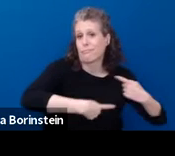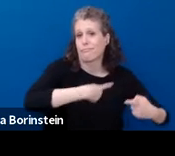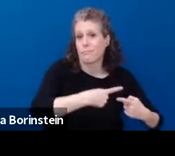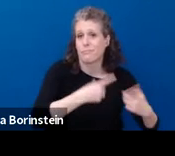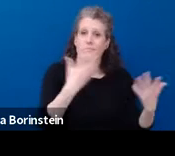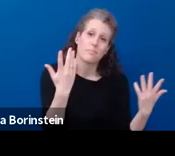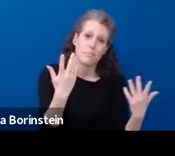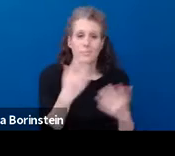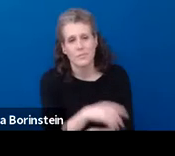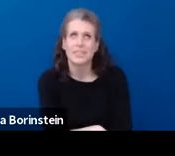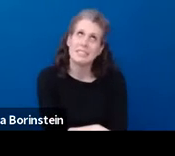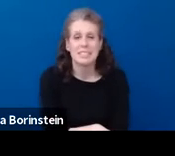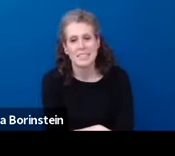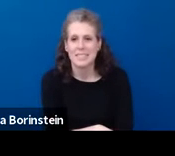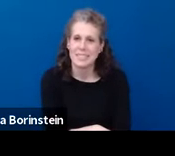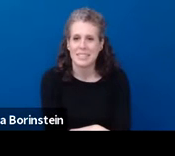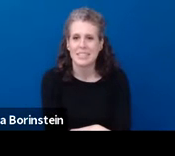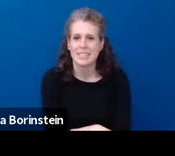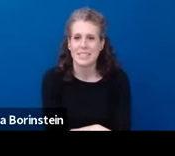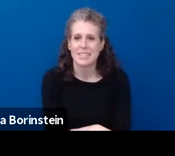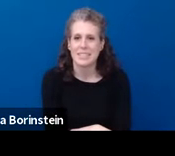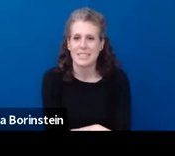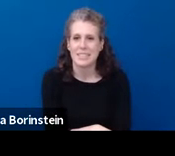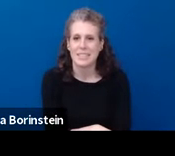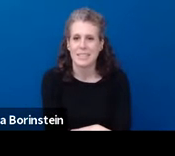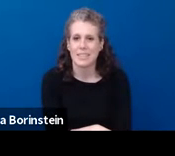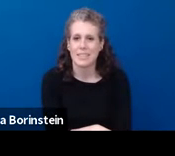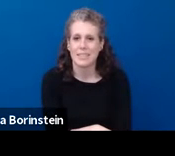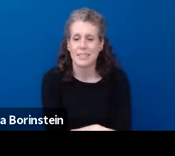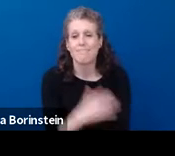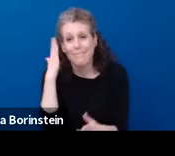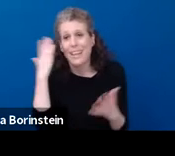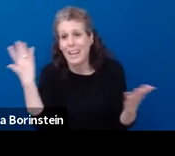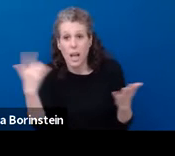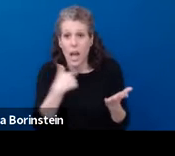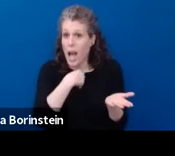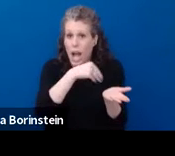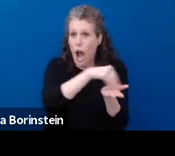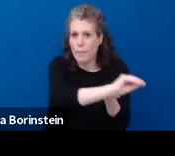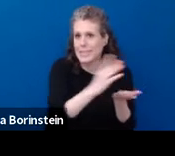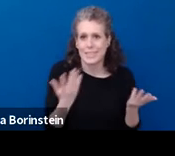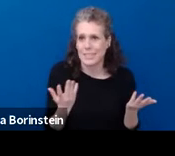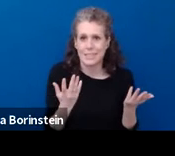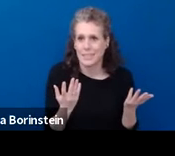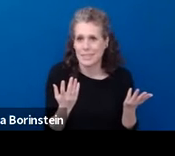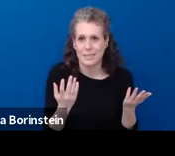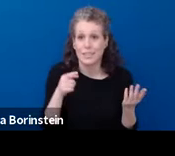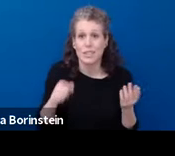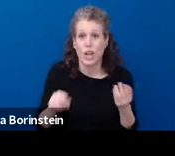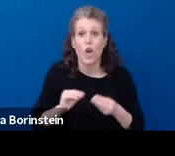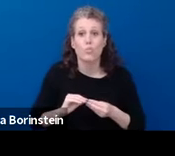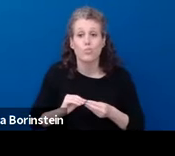okay, now maybe thank you very much. I compensate them because I in our products, and we